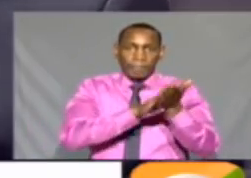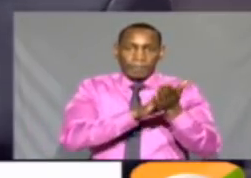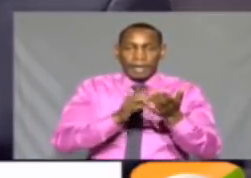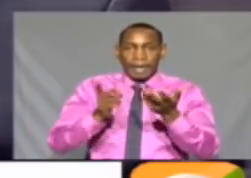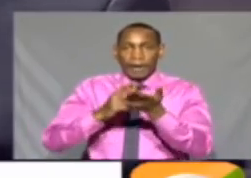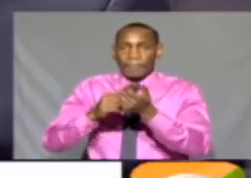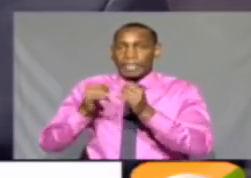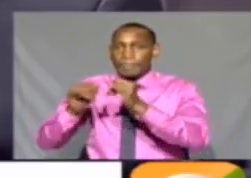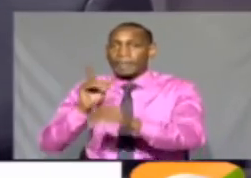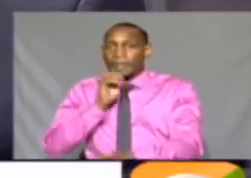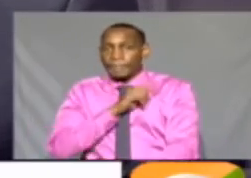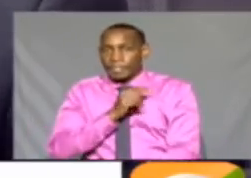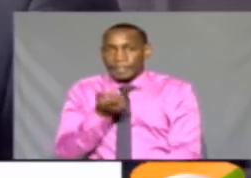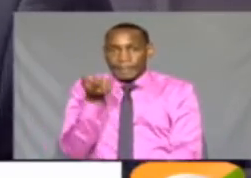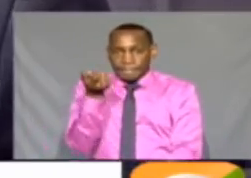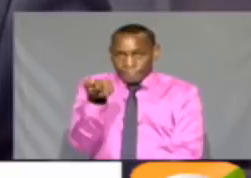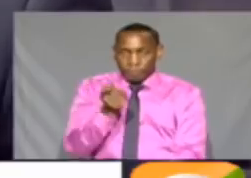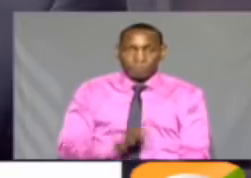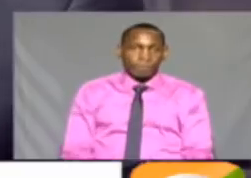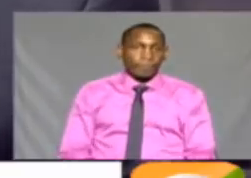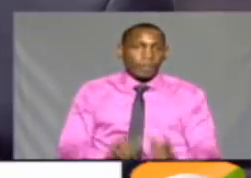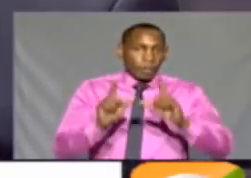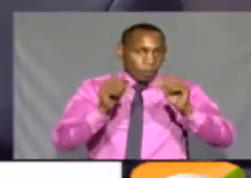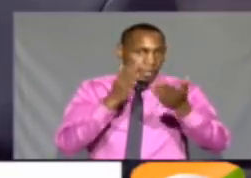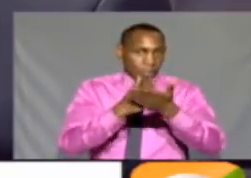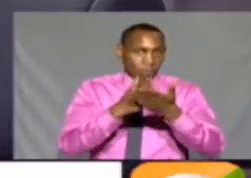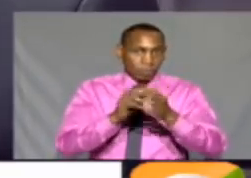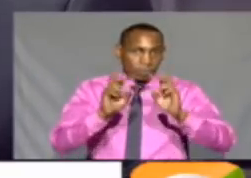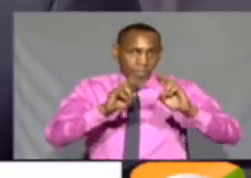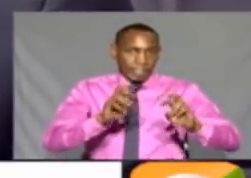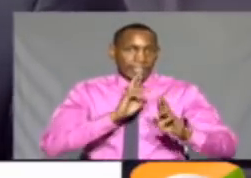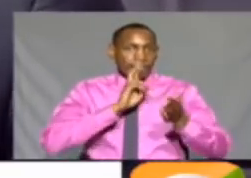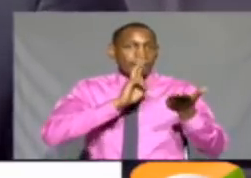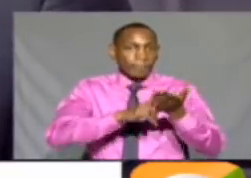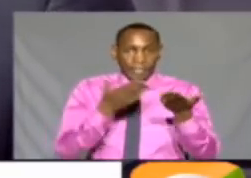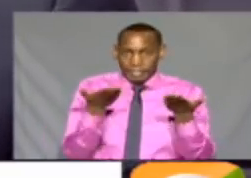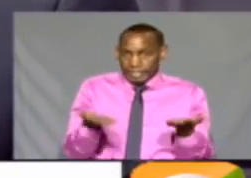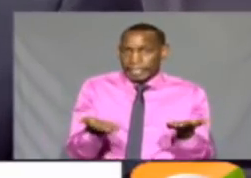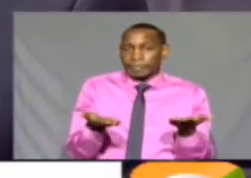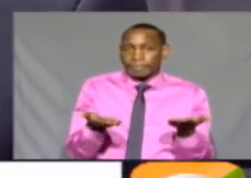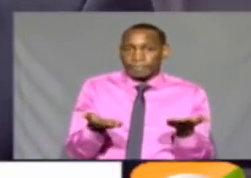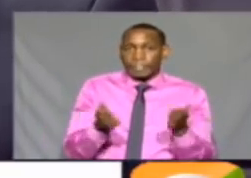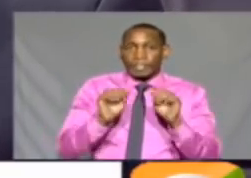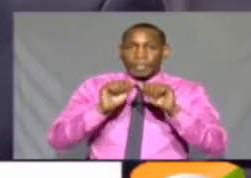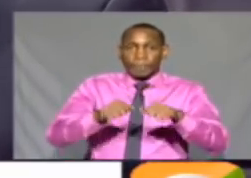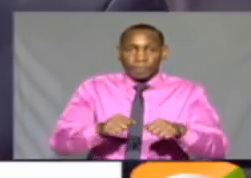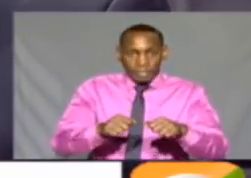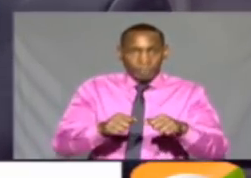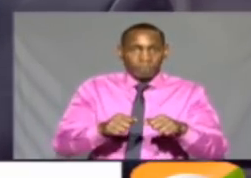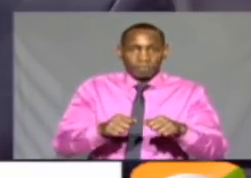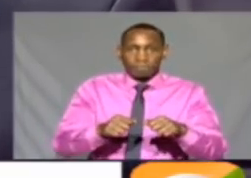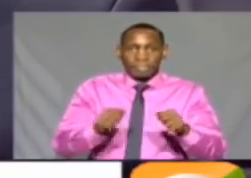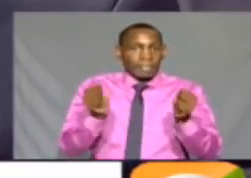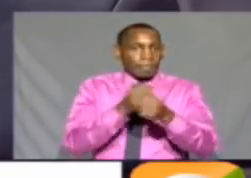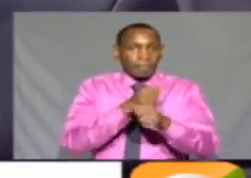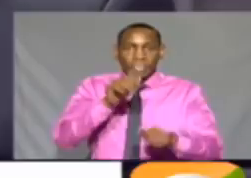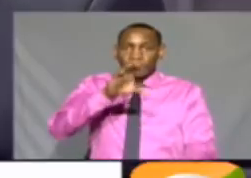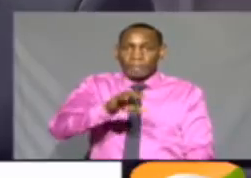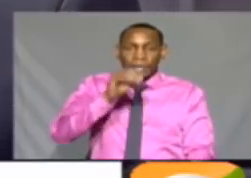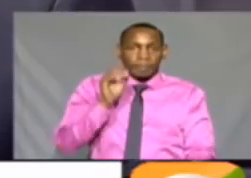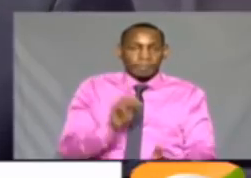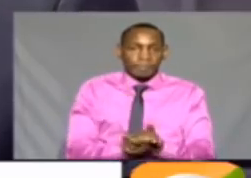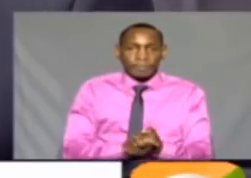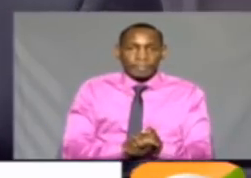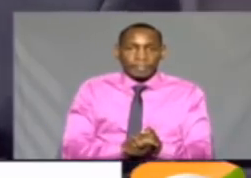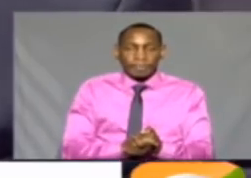been implemented? Very few. In fact, try and look for that report now. You will really struggle to find it. It's actually not on the site. It's